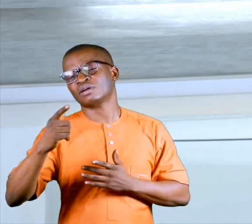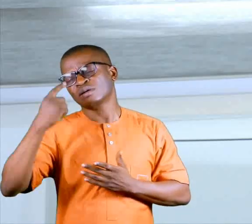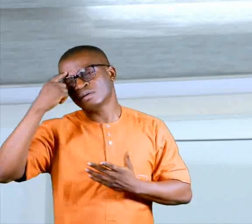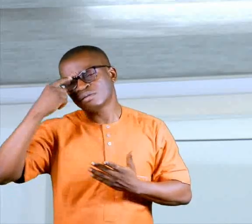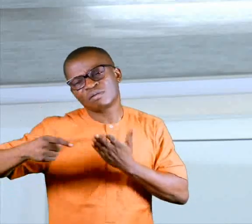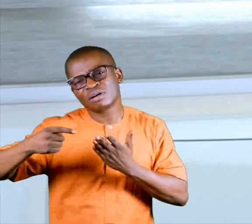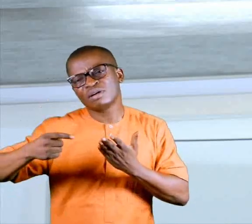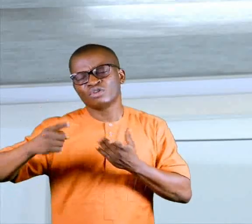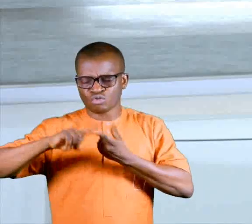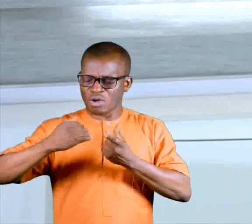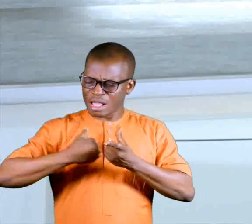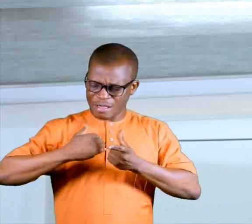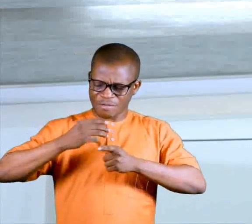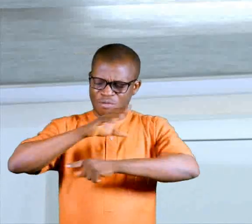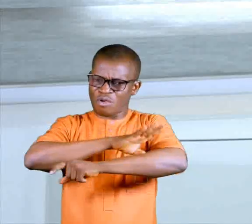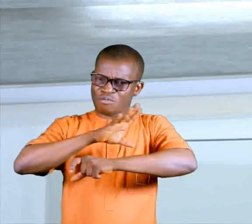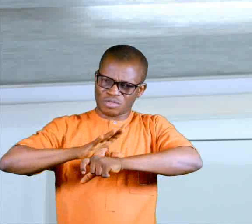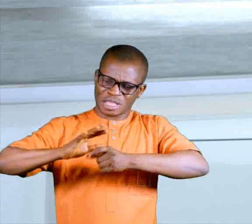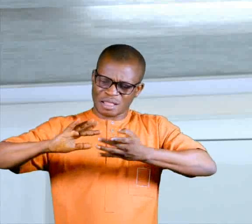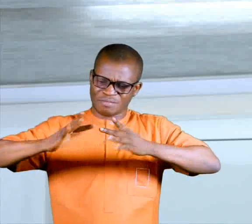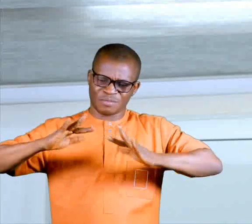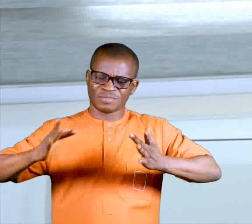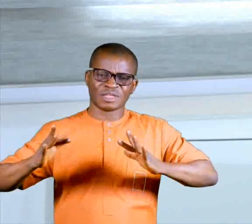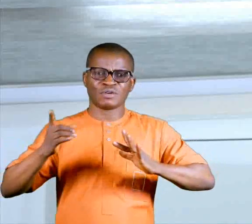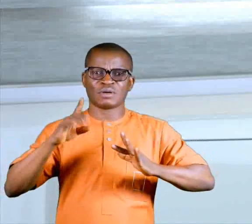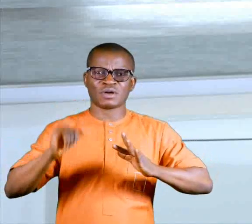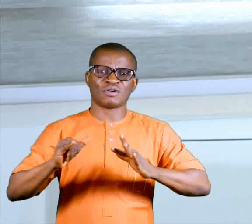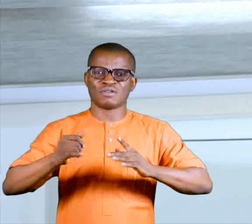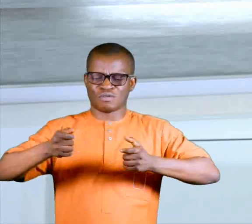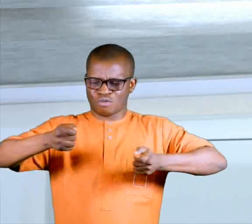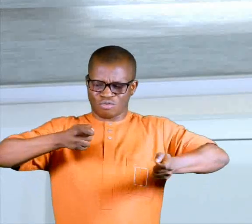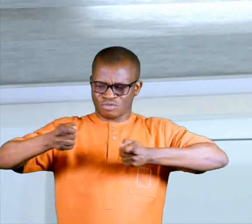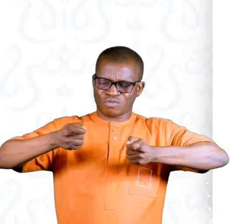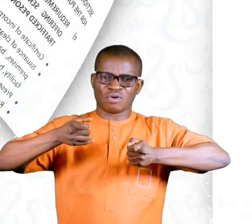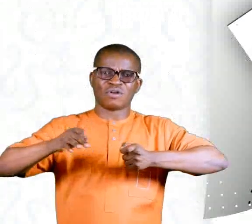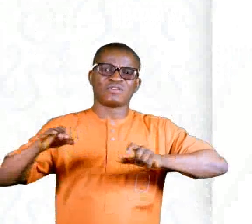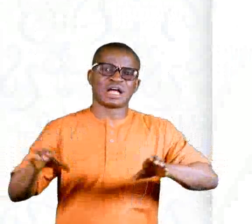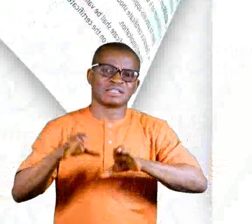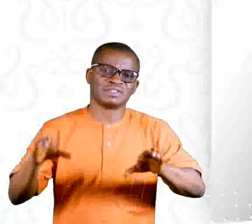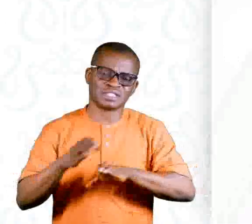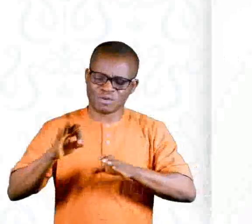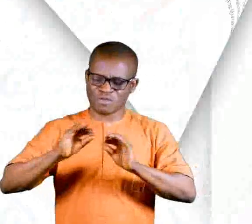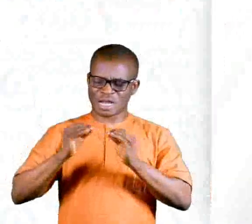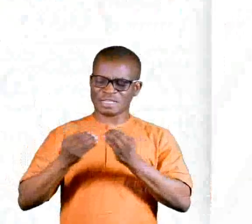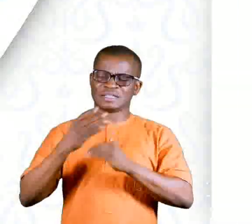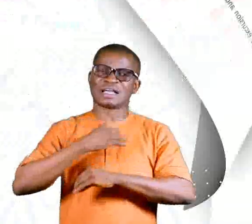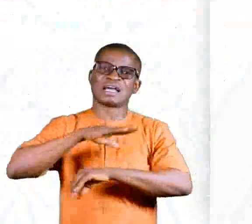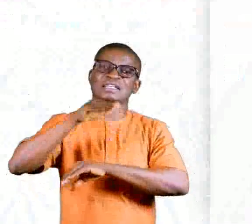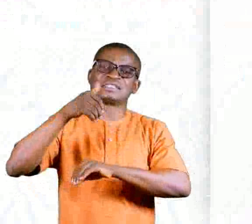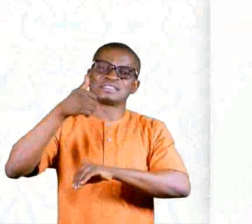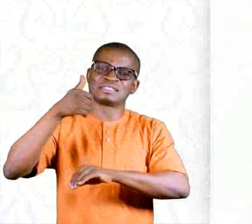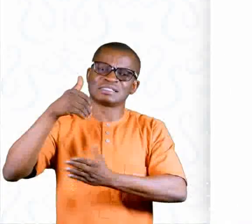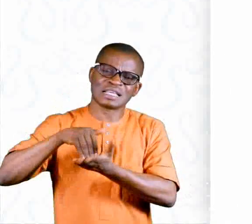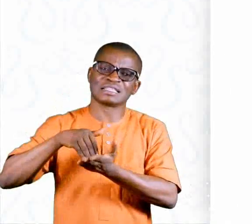was to have an automated system to implement what is called the Trafficking in Persons Control of Activities of Organizations and